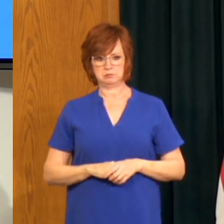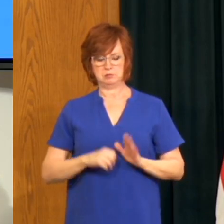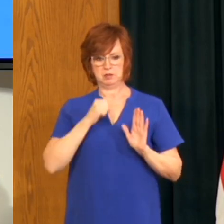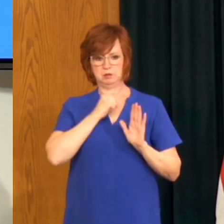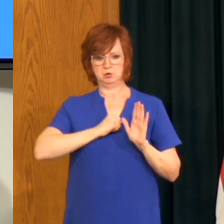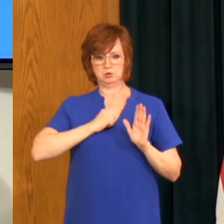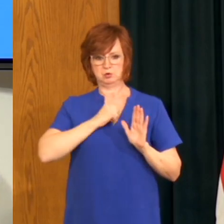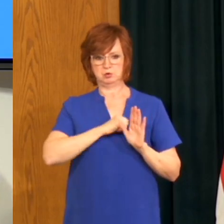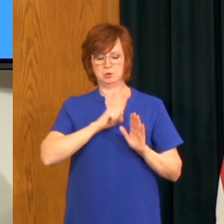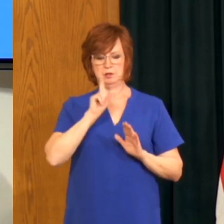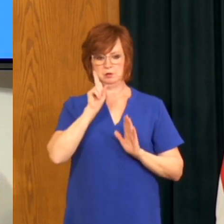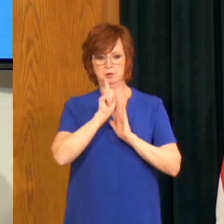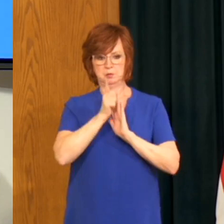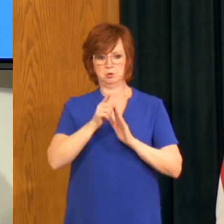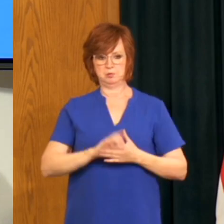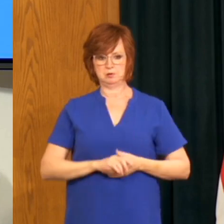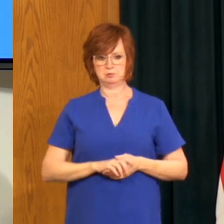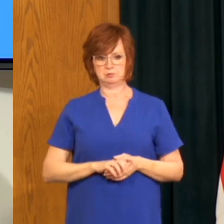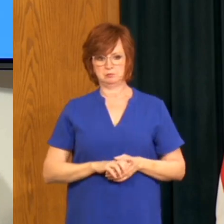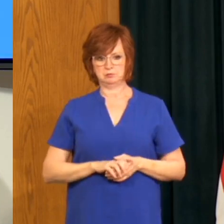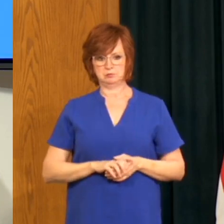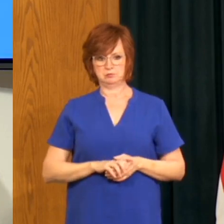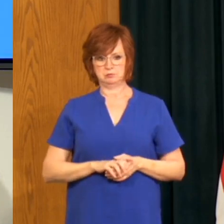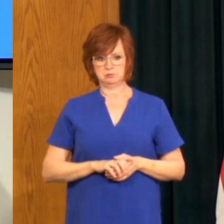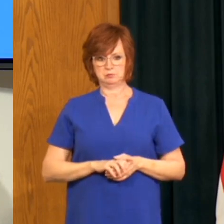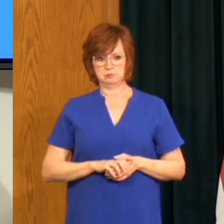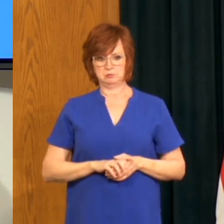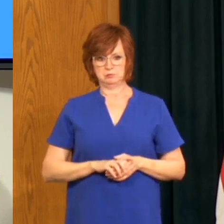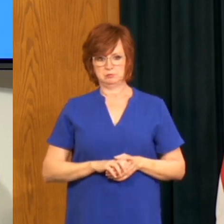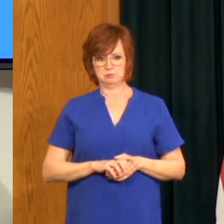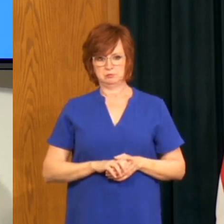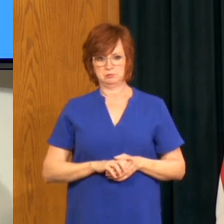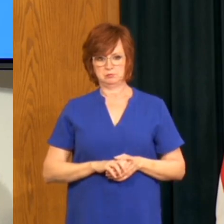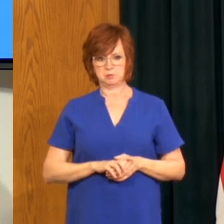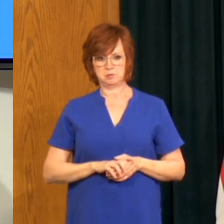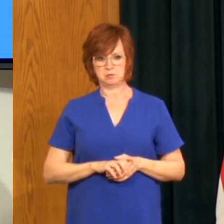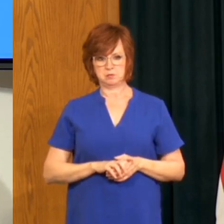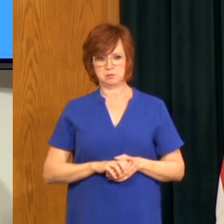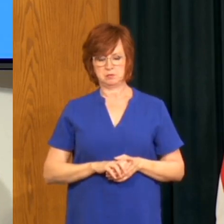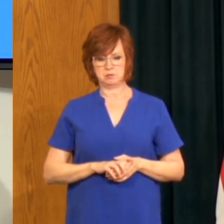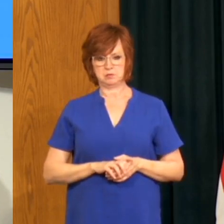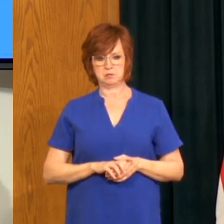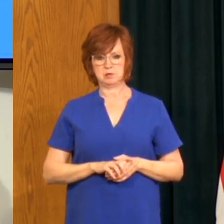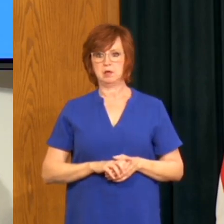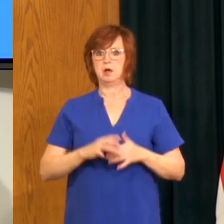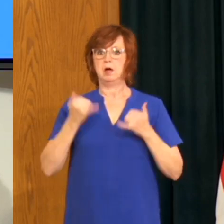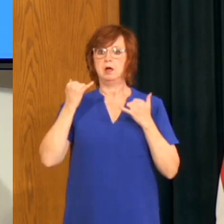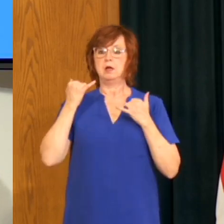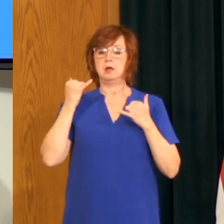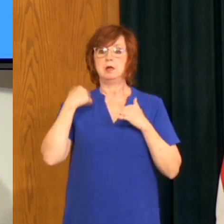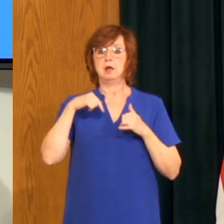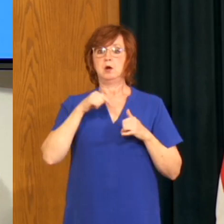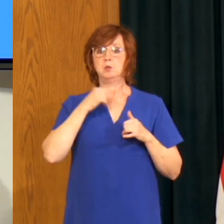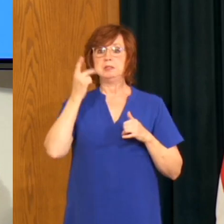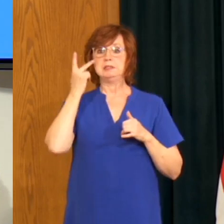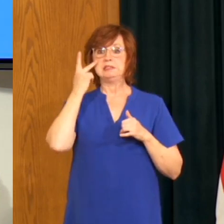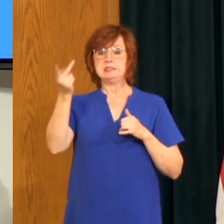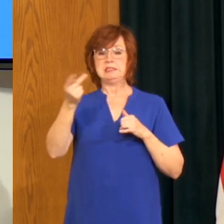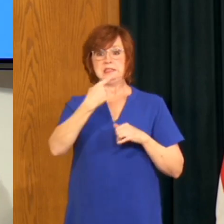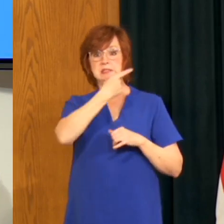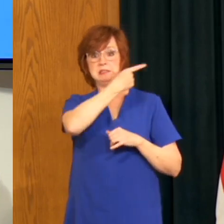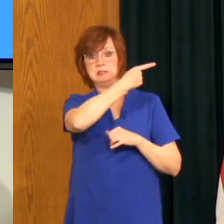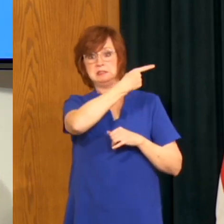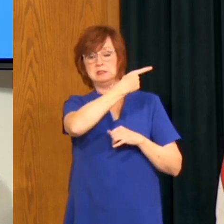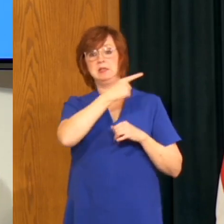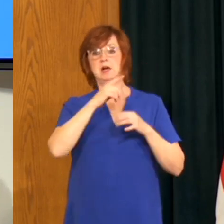sorry, I'm just getting the hang of this. So as you can see, we are now in a very safe place in terms